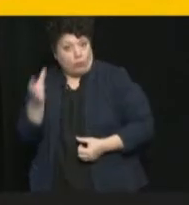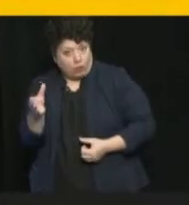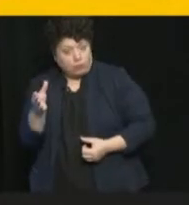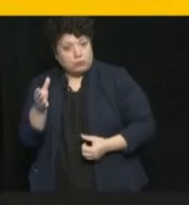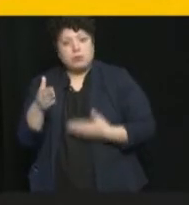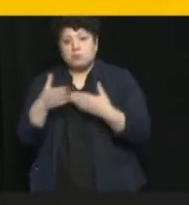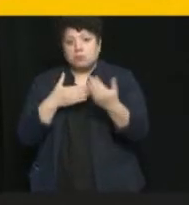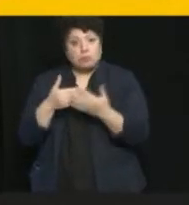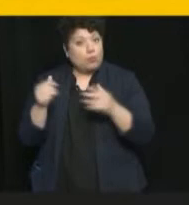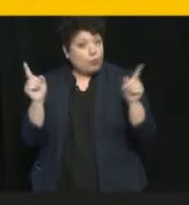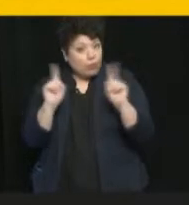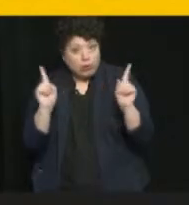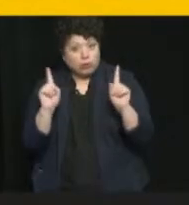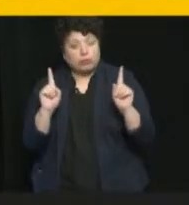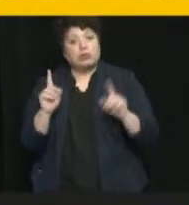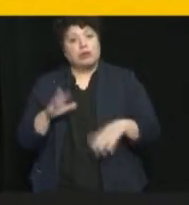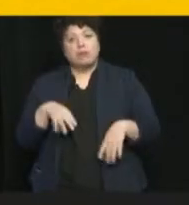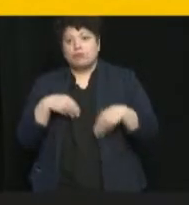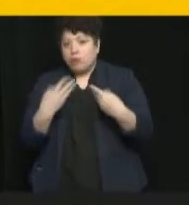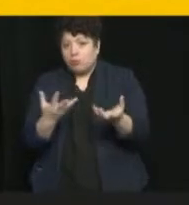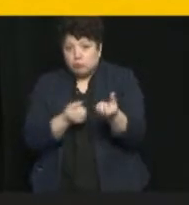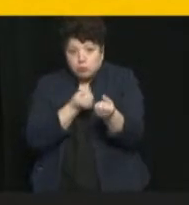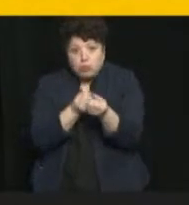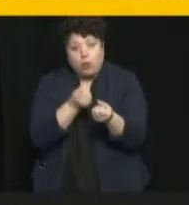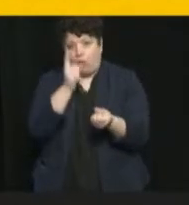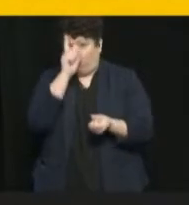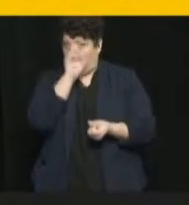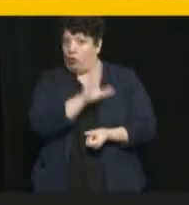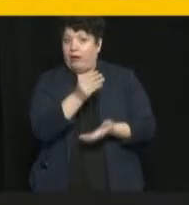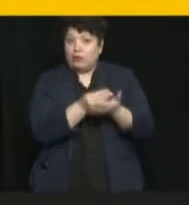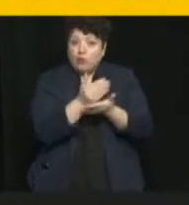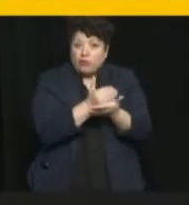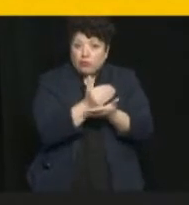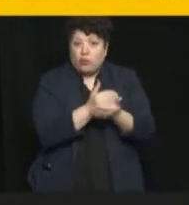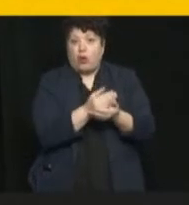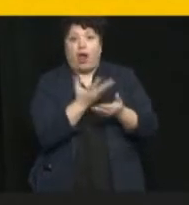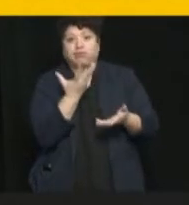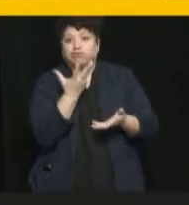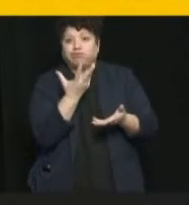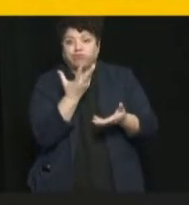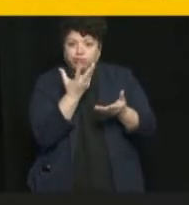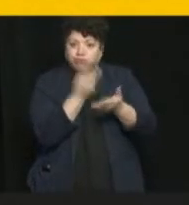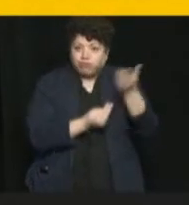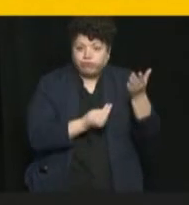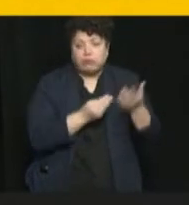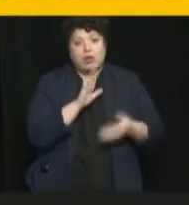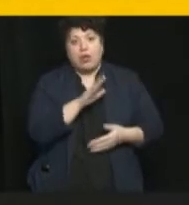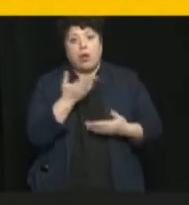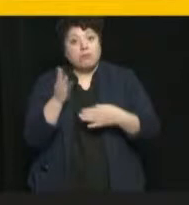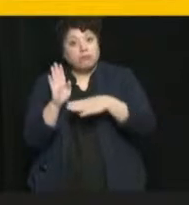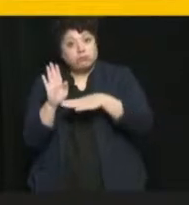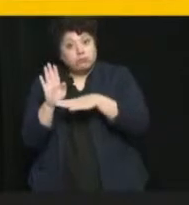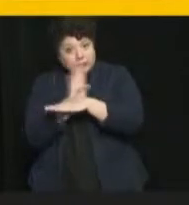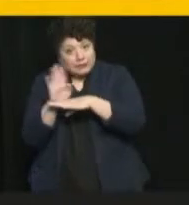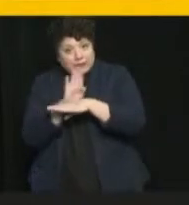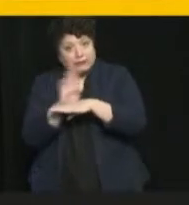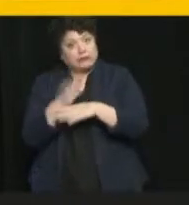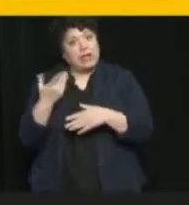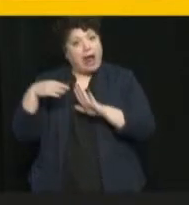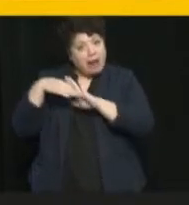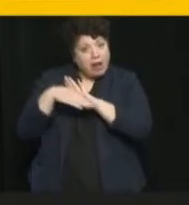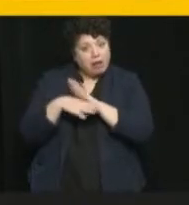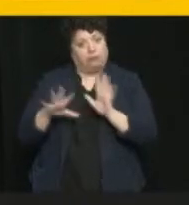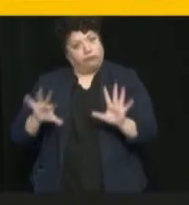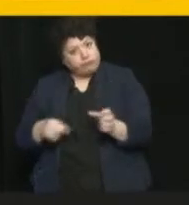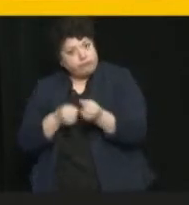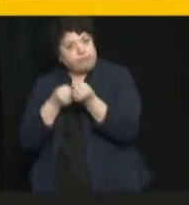with supports to replace the lost revenue or income, to support their businesses. We want to make sure that